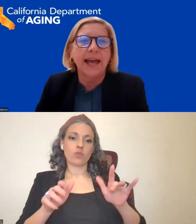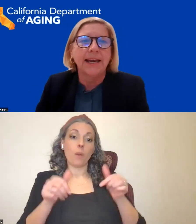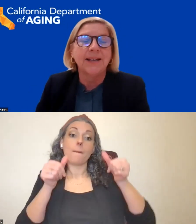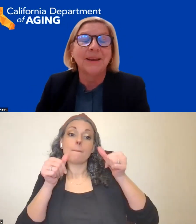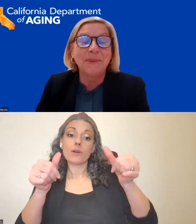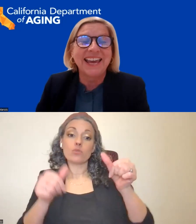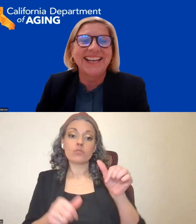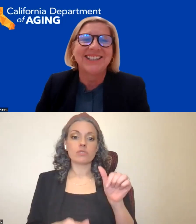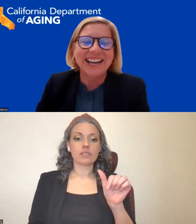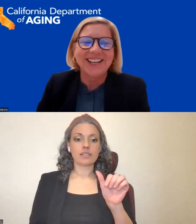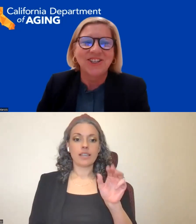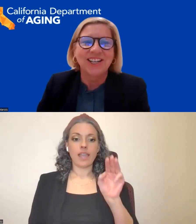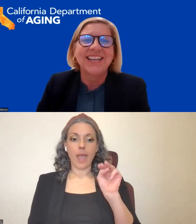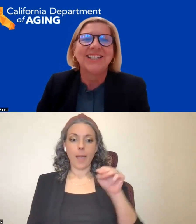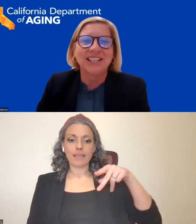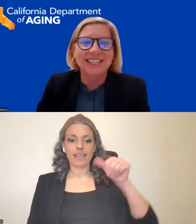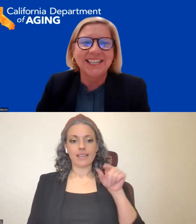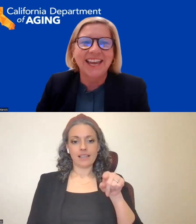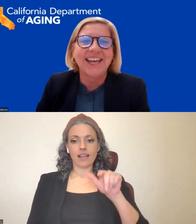MPA at